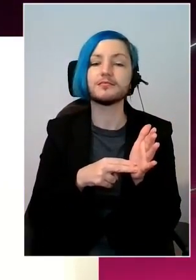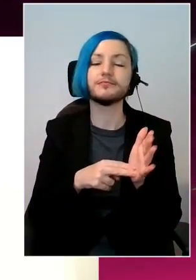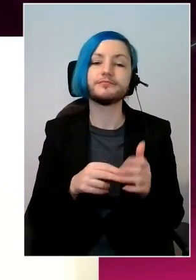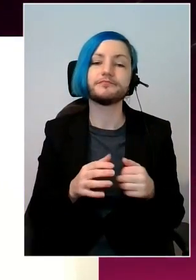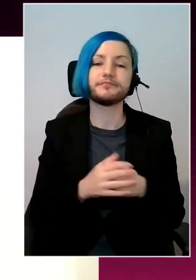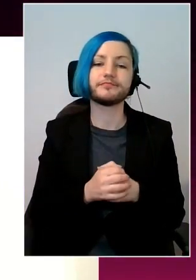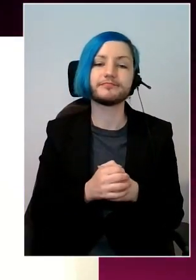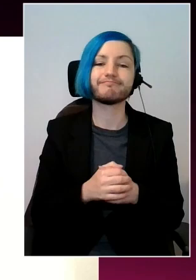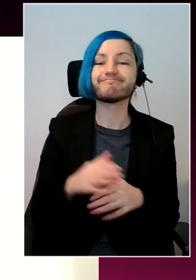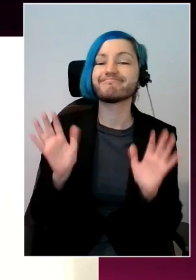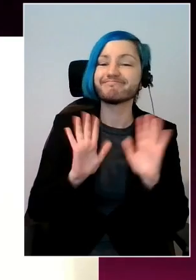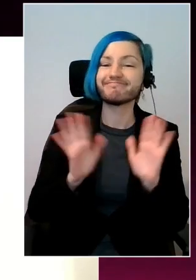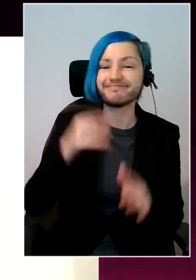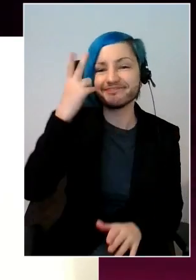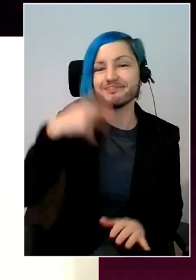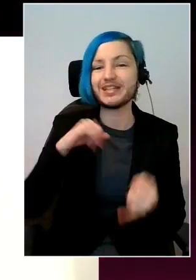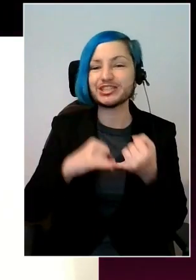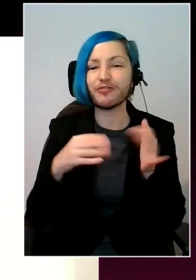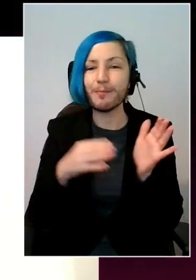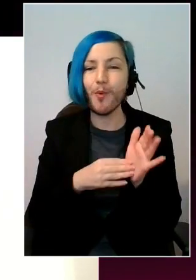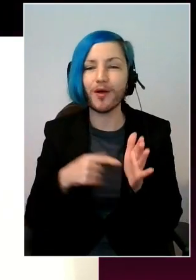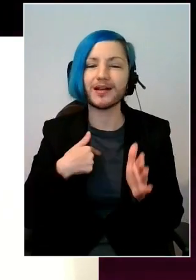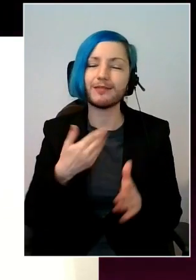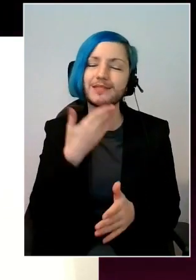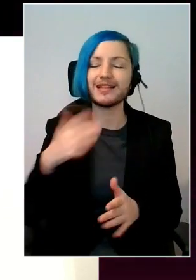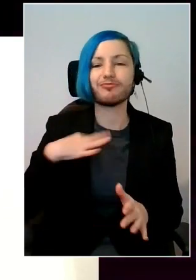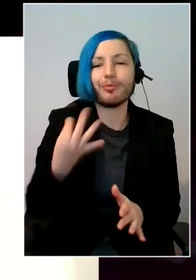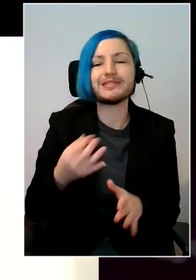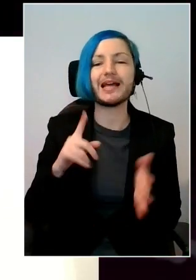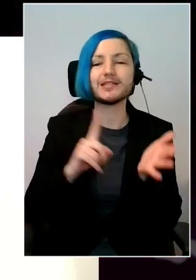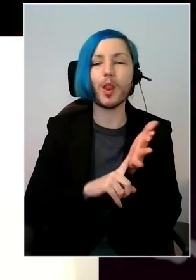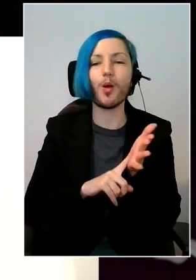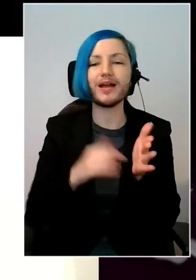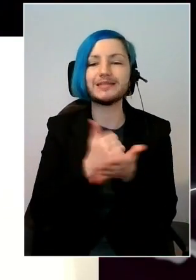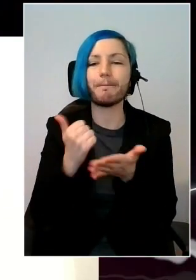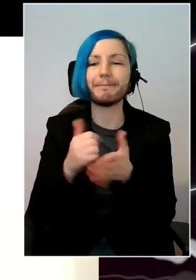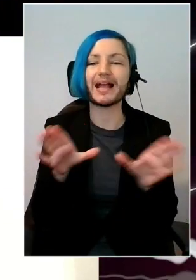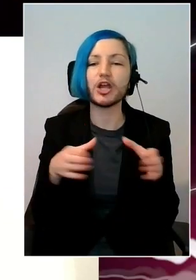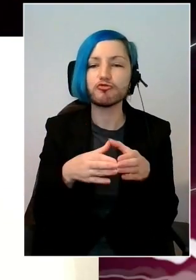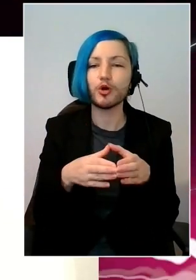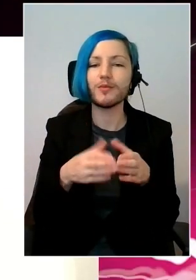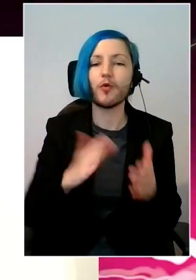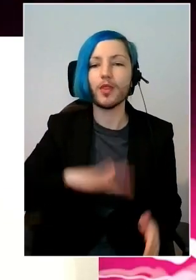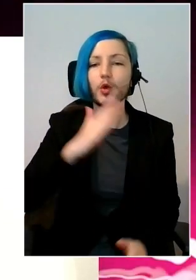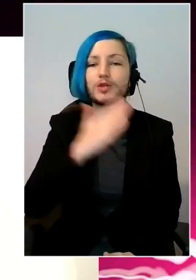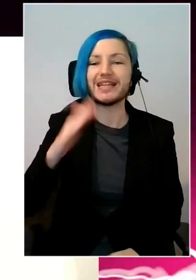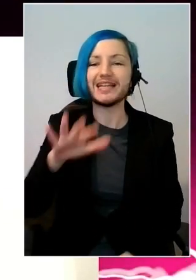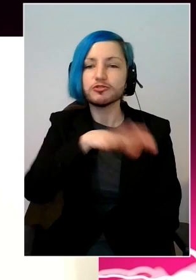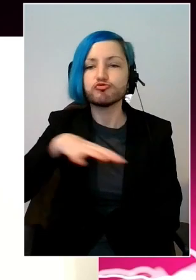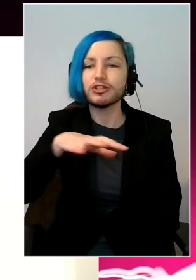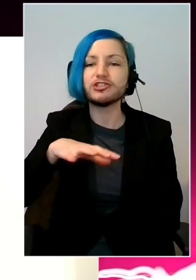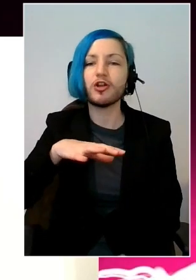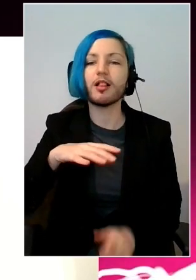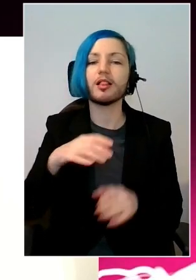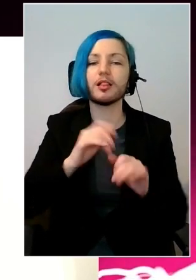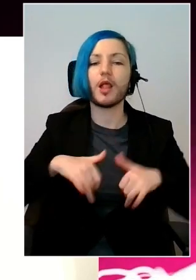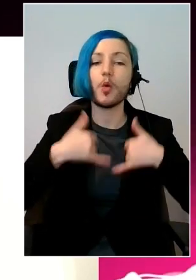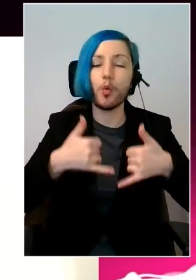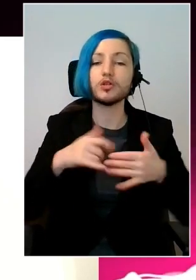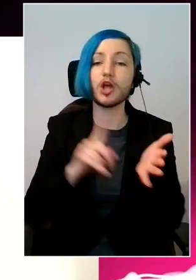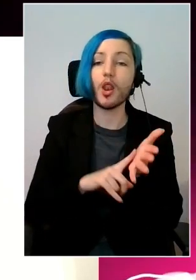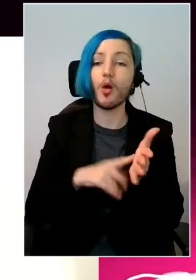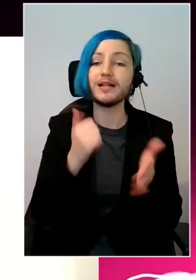My name is Sharon Morgan and I am delighted to represent Lloyds Banking Group at the North East Regional Awards. Lloyds Banking Group